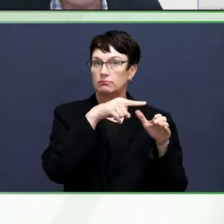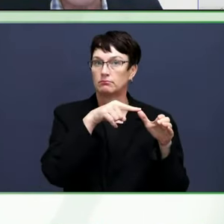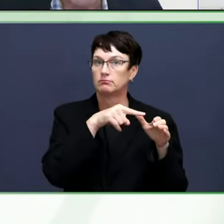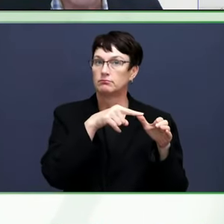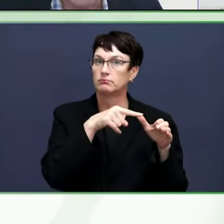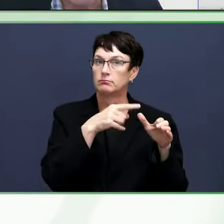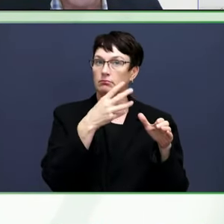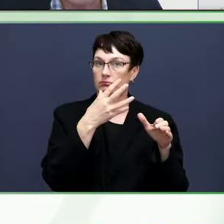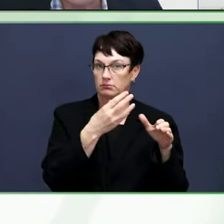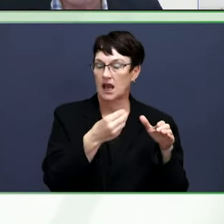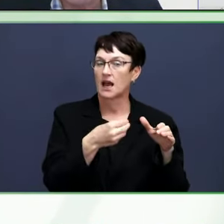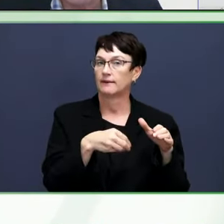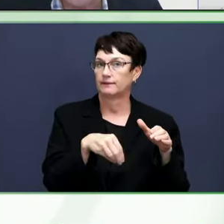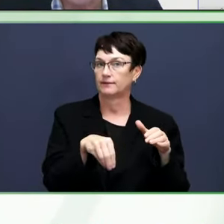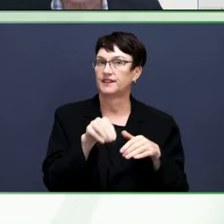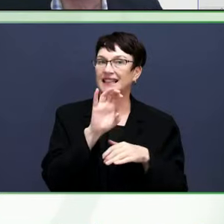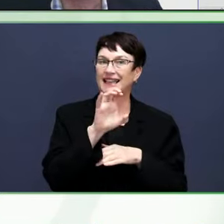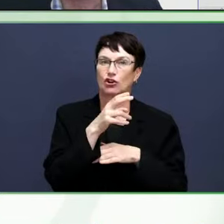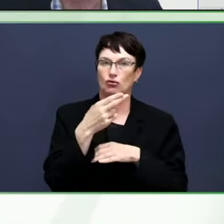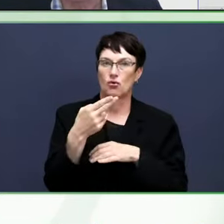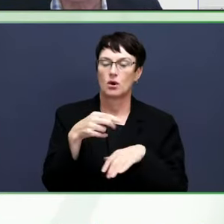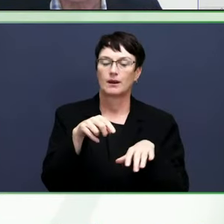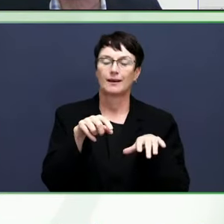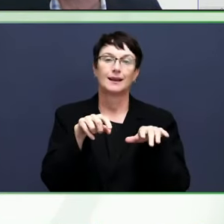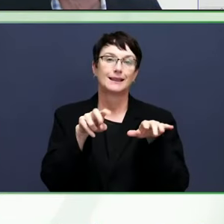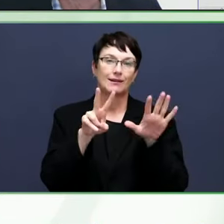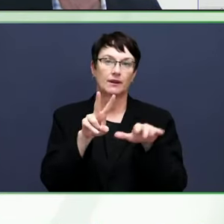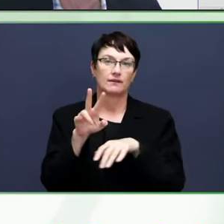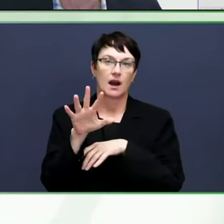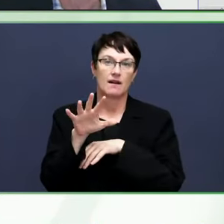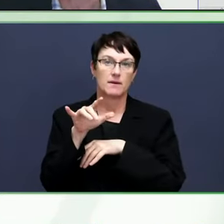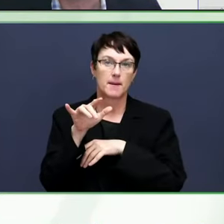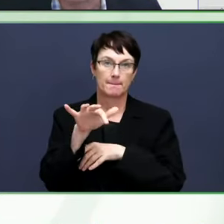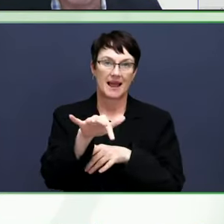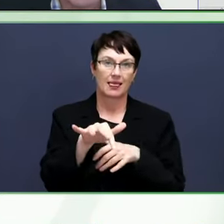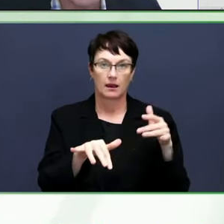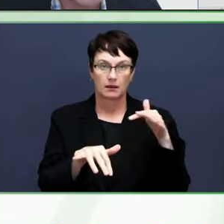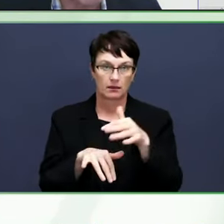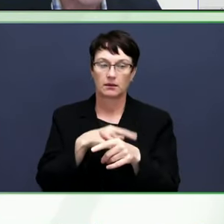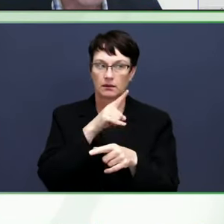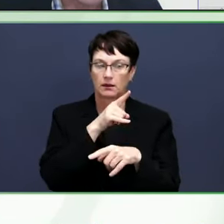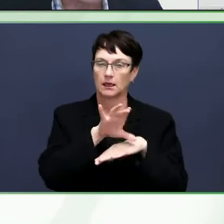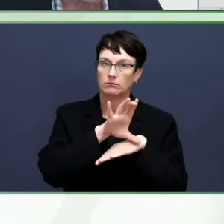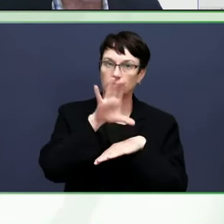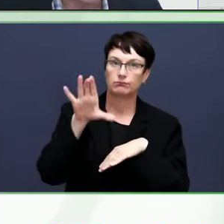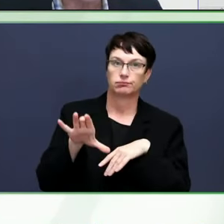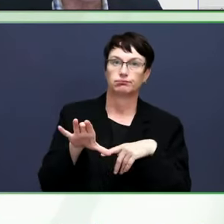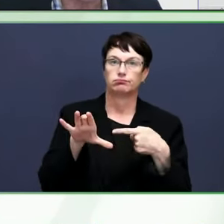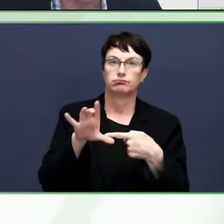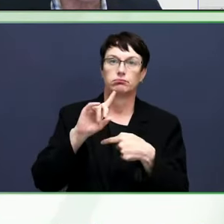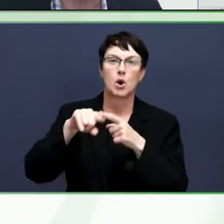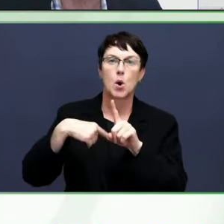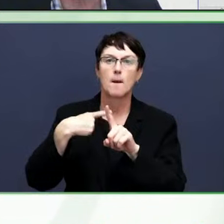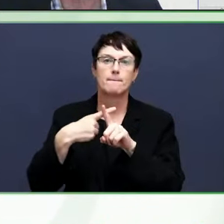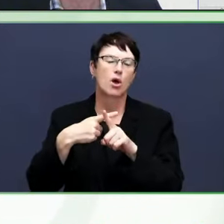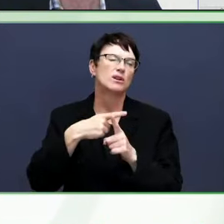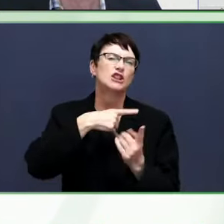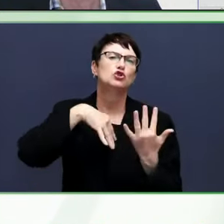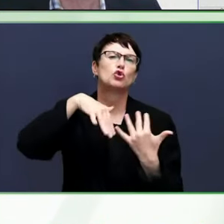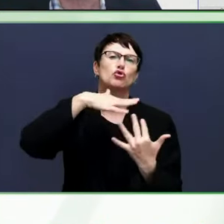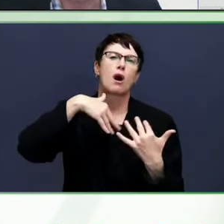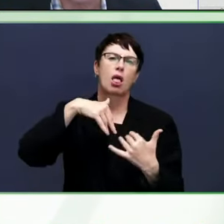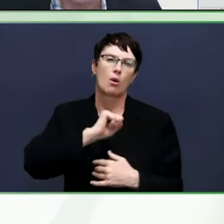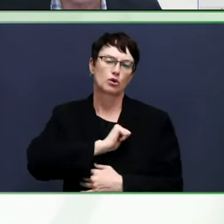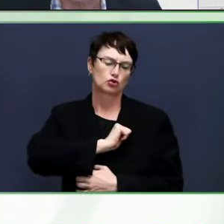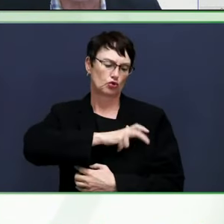150 million euros, also from the European Social Fund Plus, so that ordinary schools have